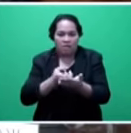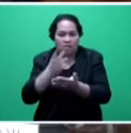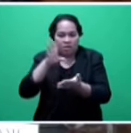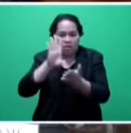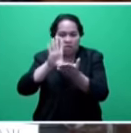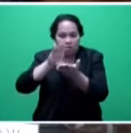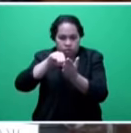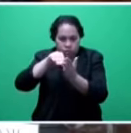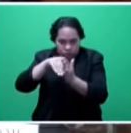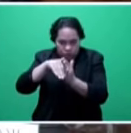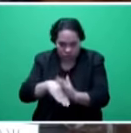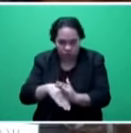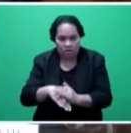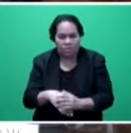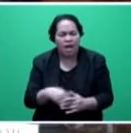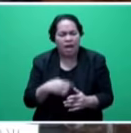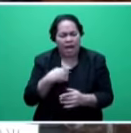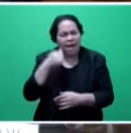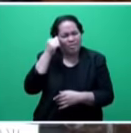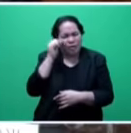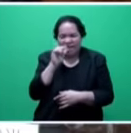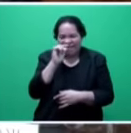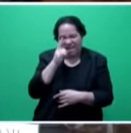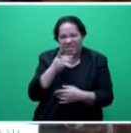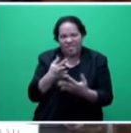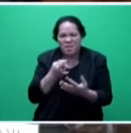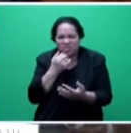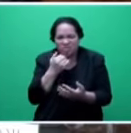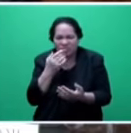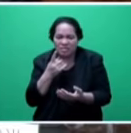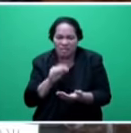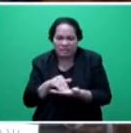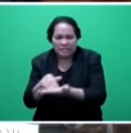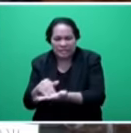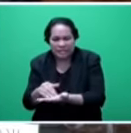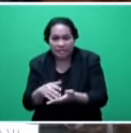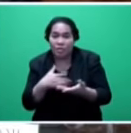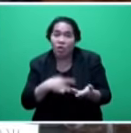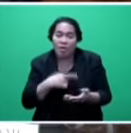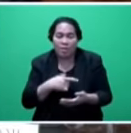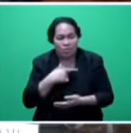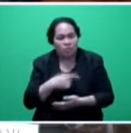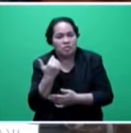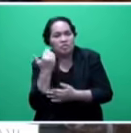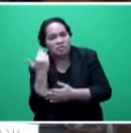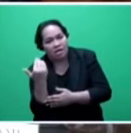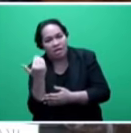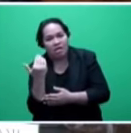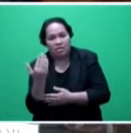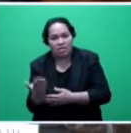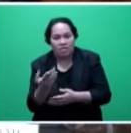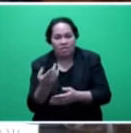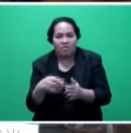costs. I know very little can be done about that. It relies so much on